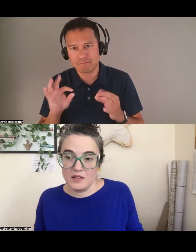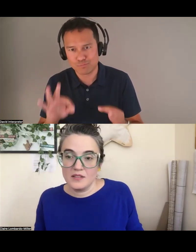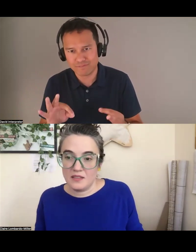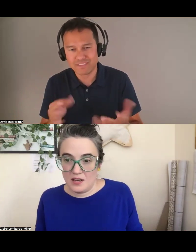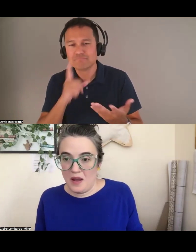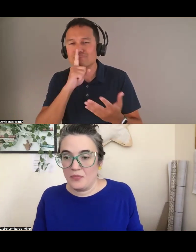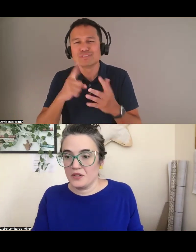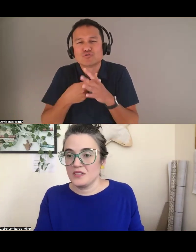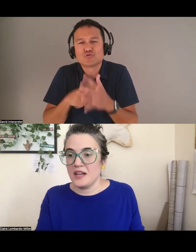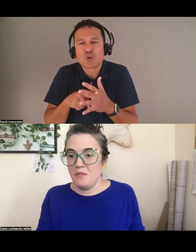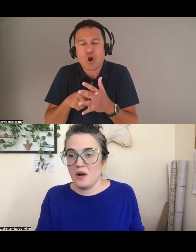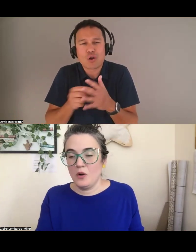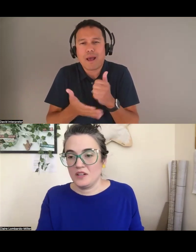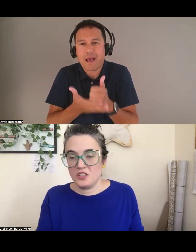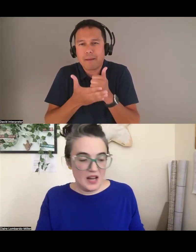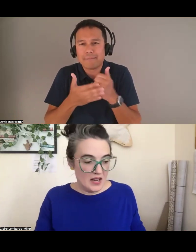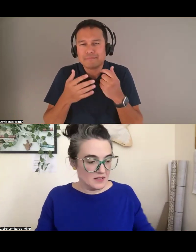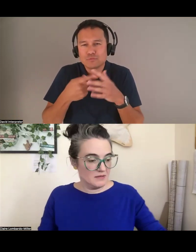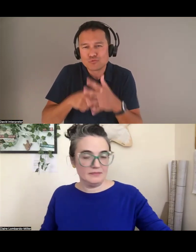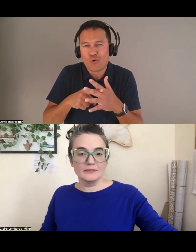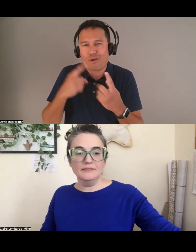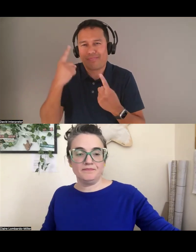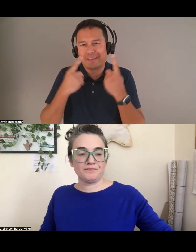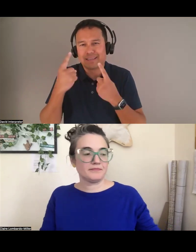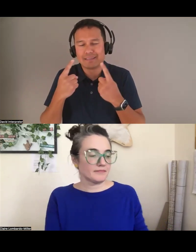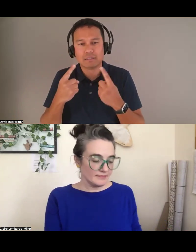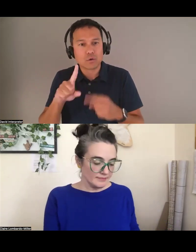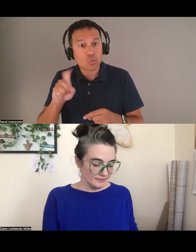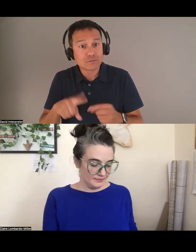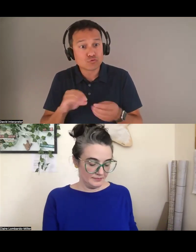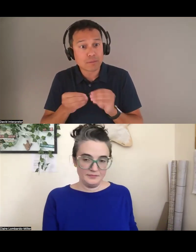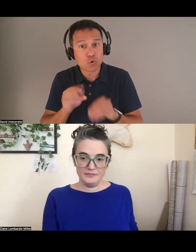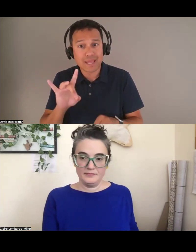start to think about. There's a typo on question 8.